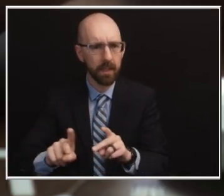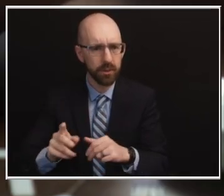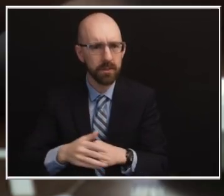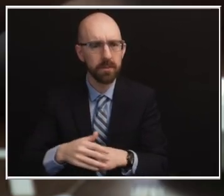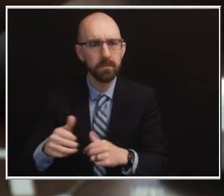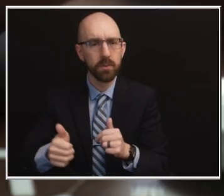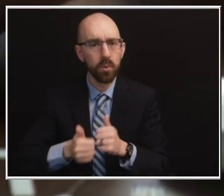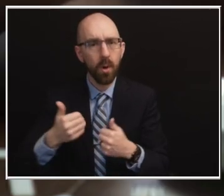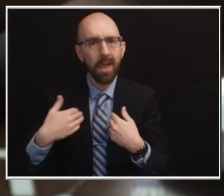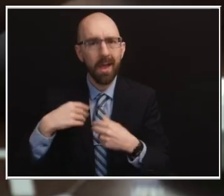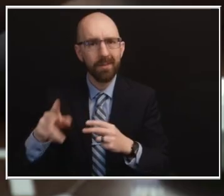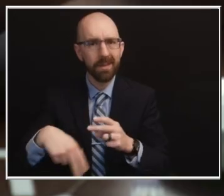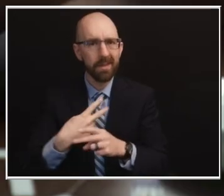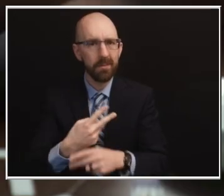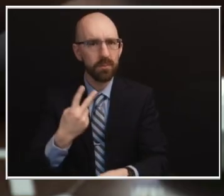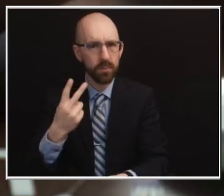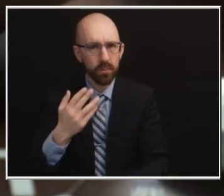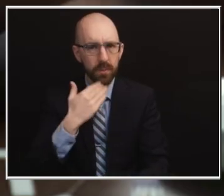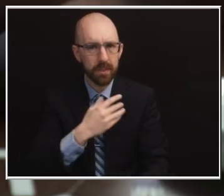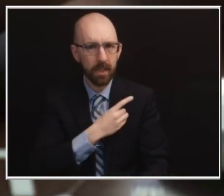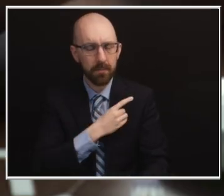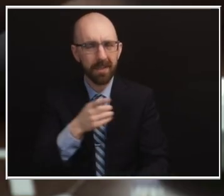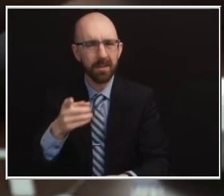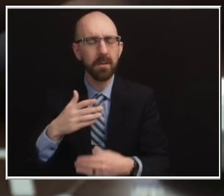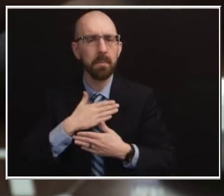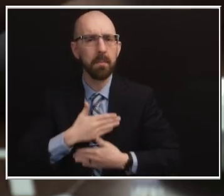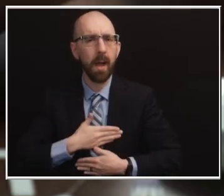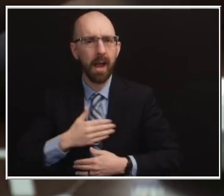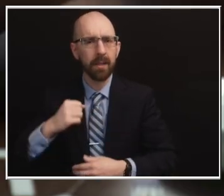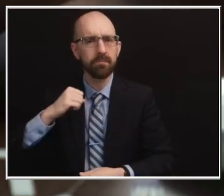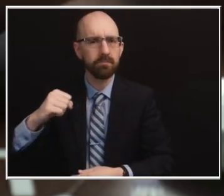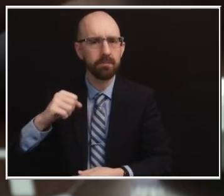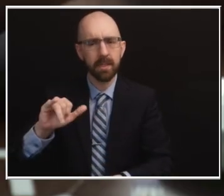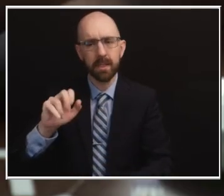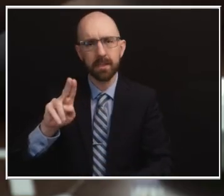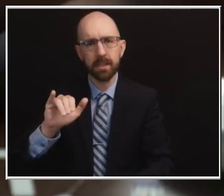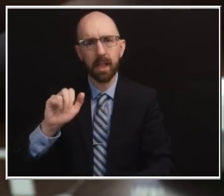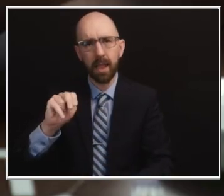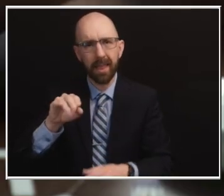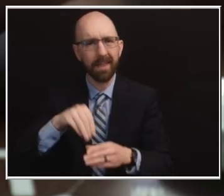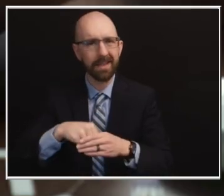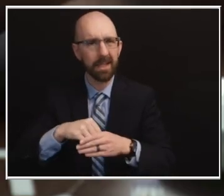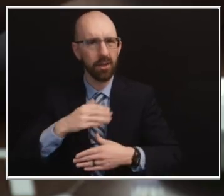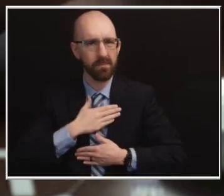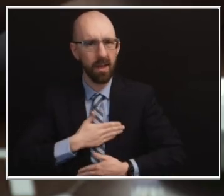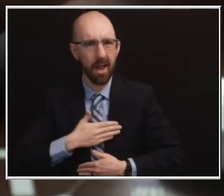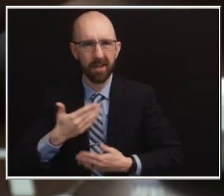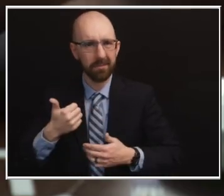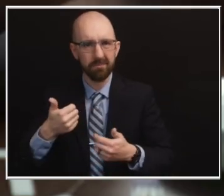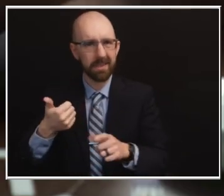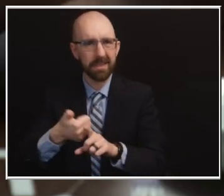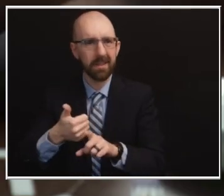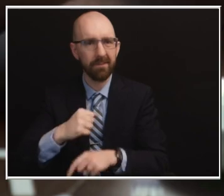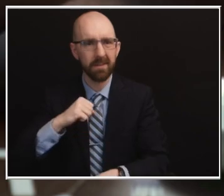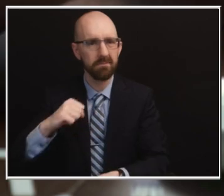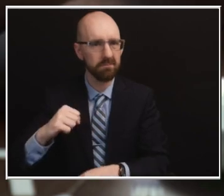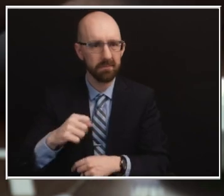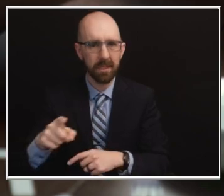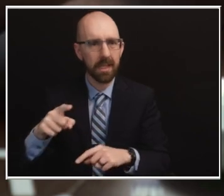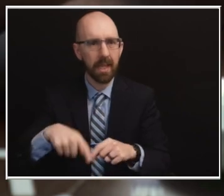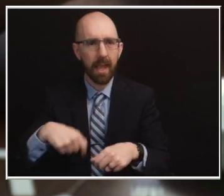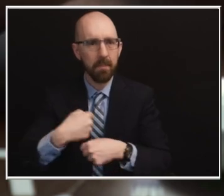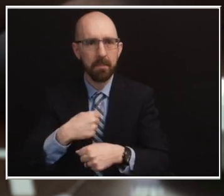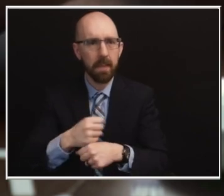which happens when your body becomes resistant to the insulin that you're making. And over time, they can't make enough insulin to keep your blood sugar in a healthy